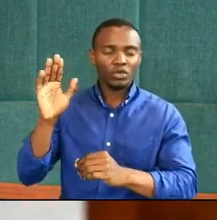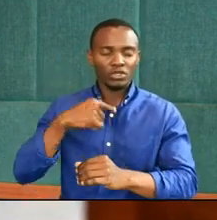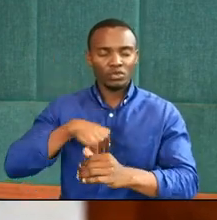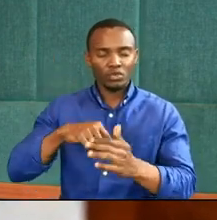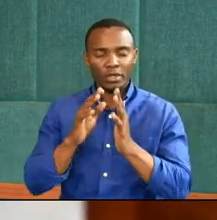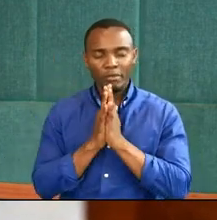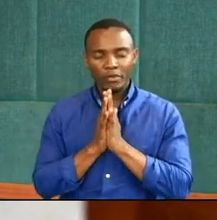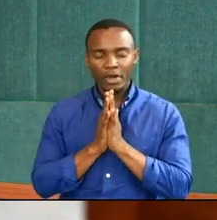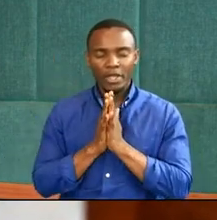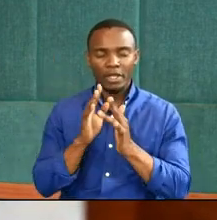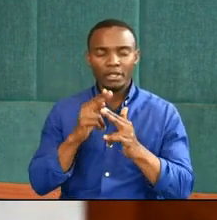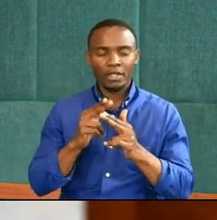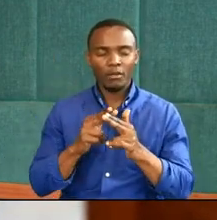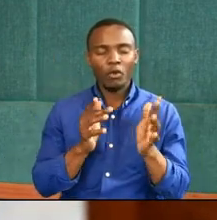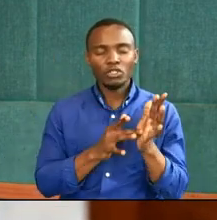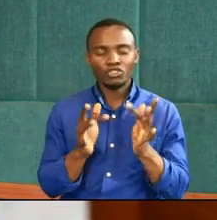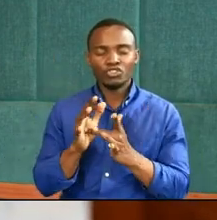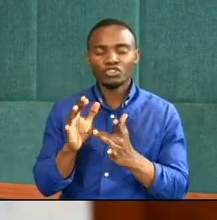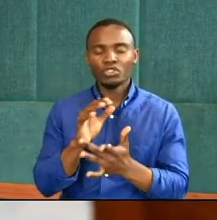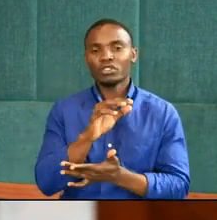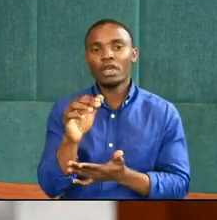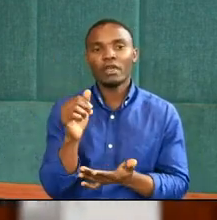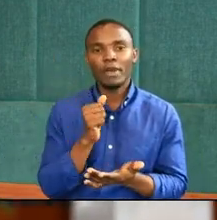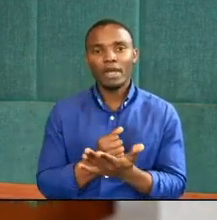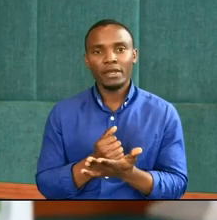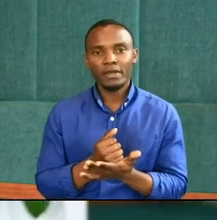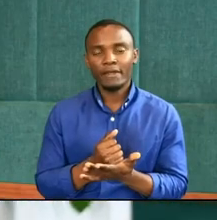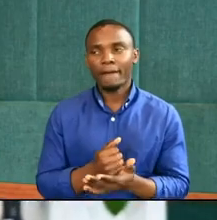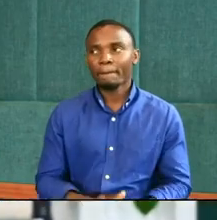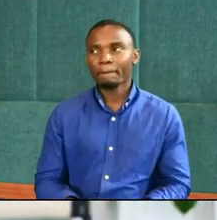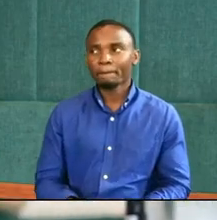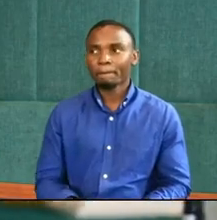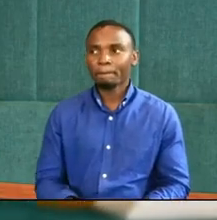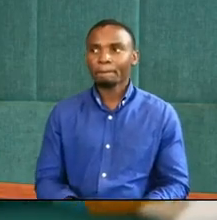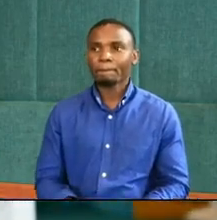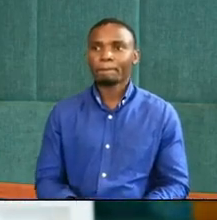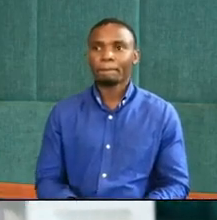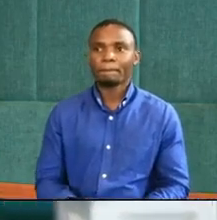pray in Jesus' name. Amen.